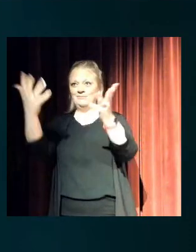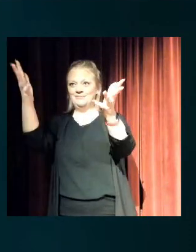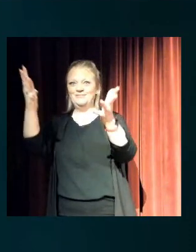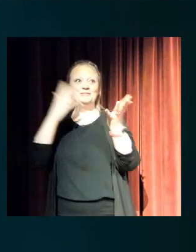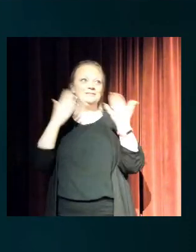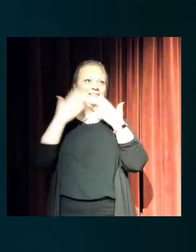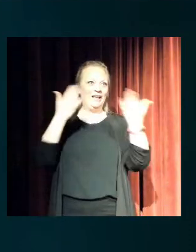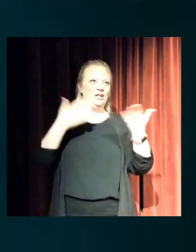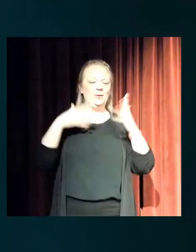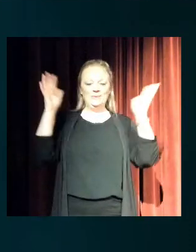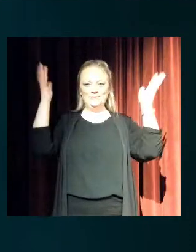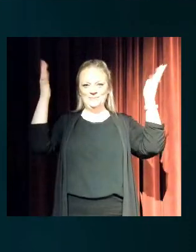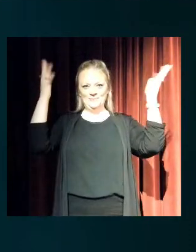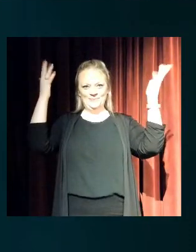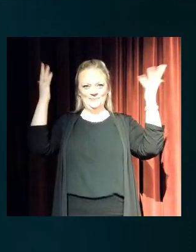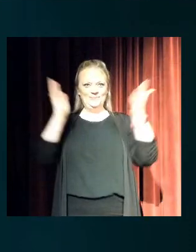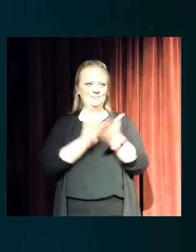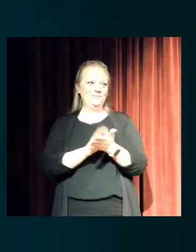Thank you.